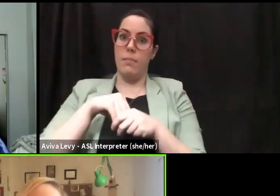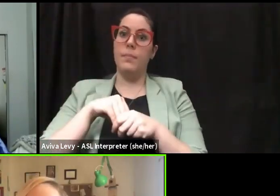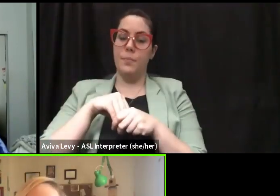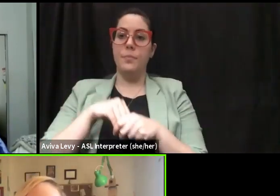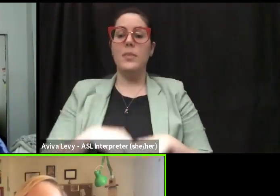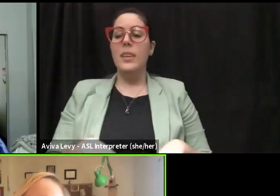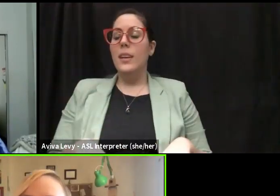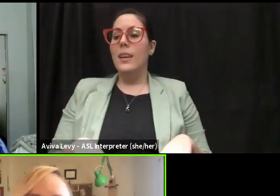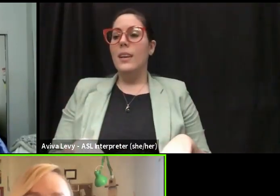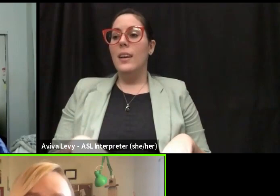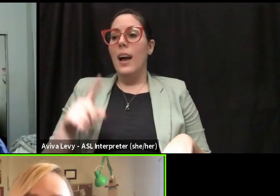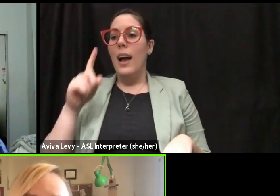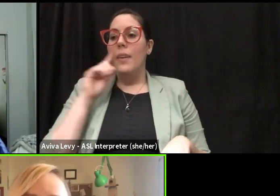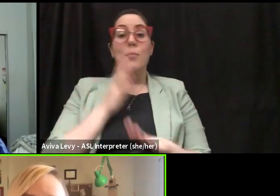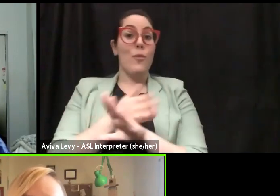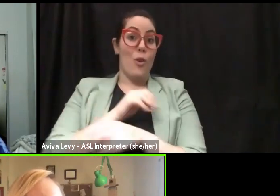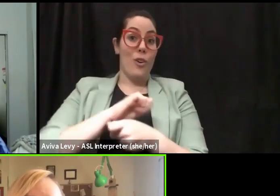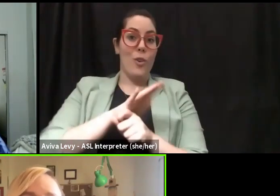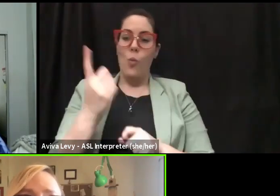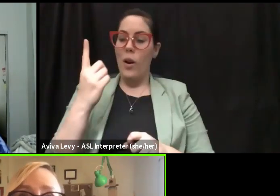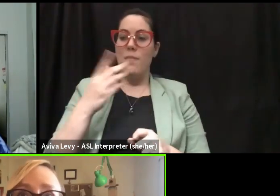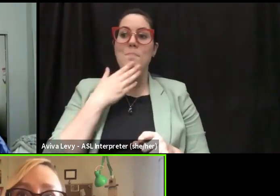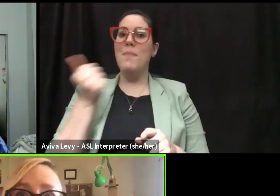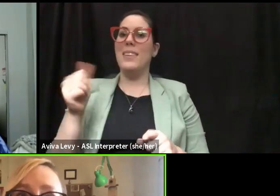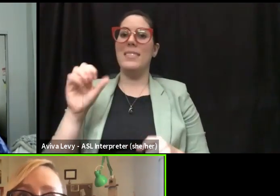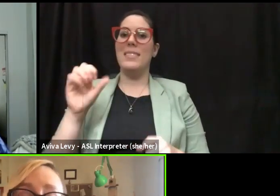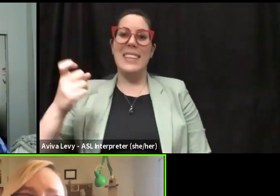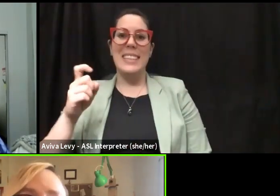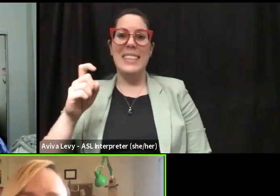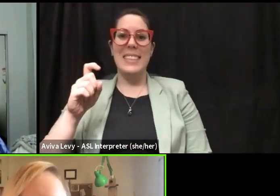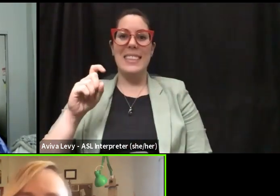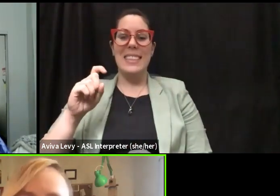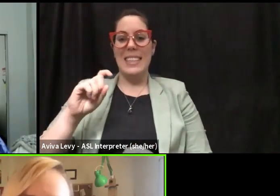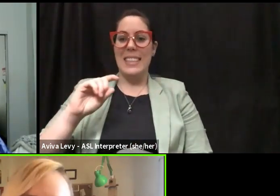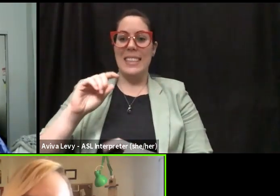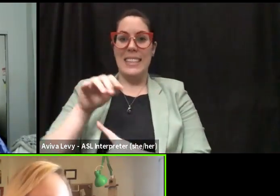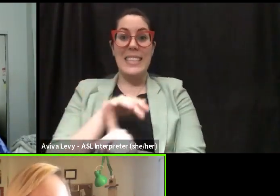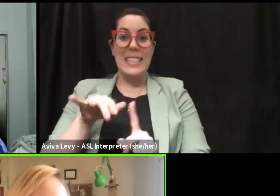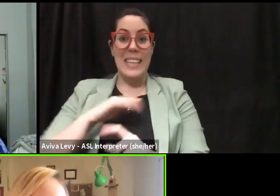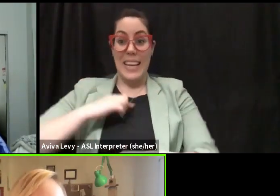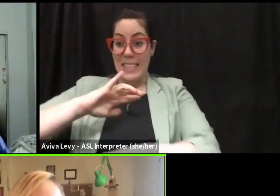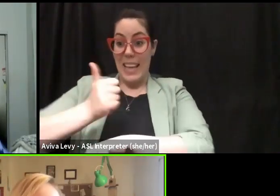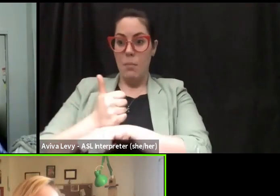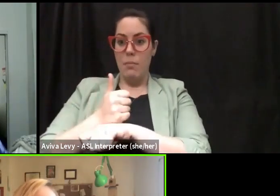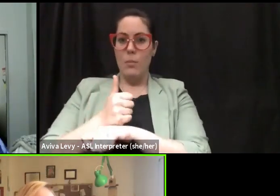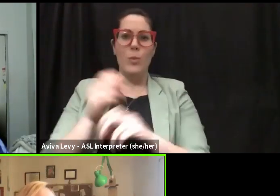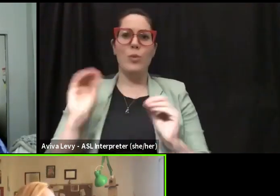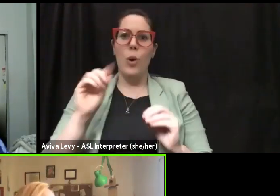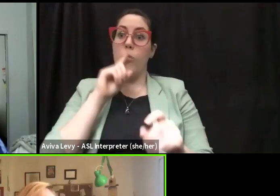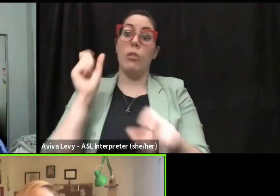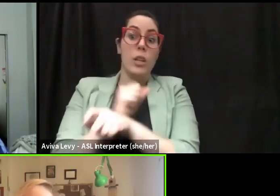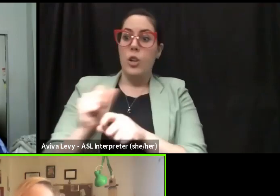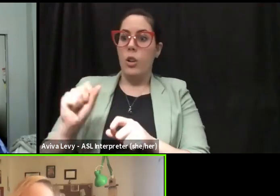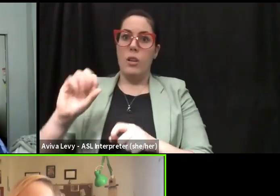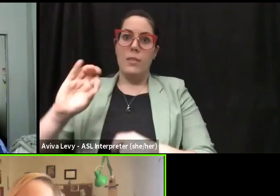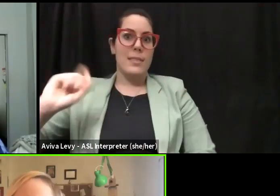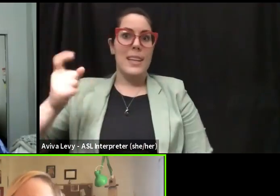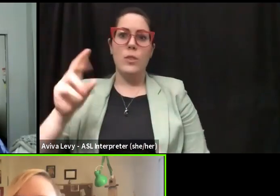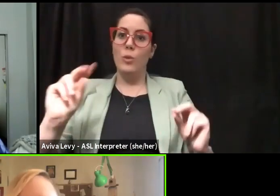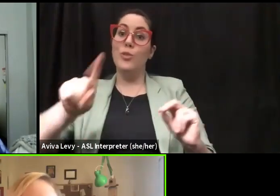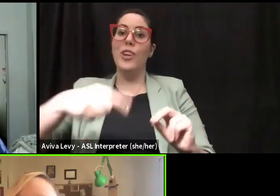times, one of my favorite sex scenes I've ever staged didn't have literal simulated sex. There was just kissing and touching of arms